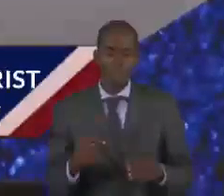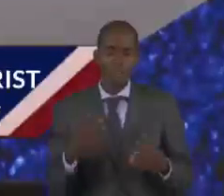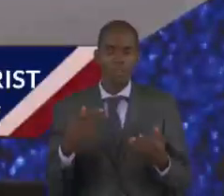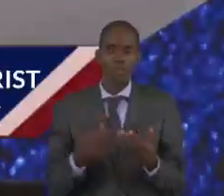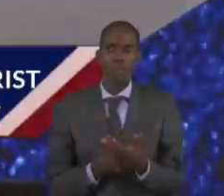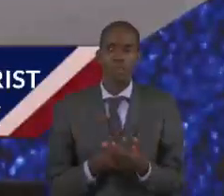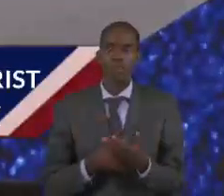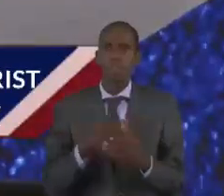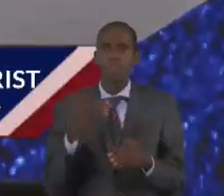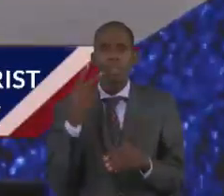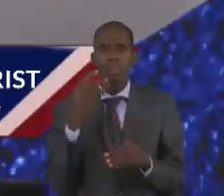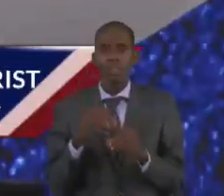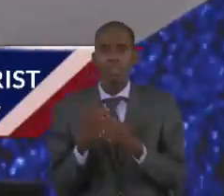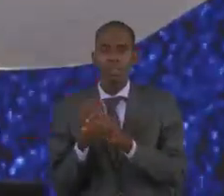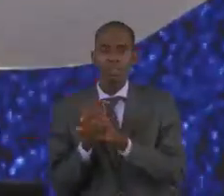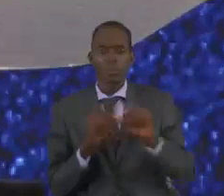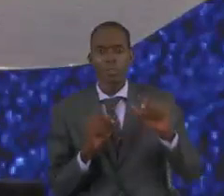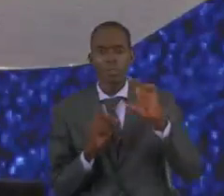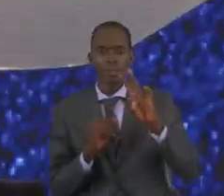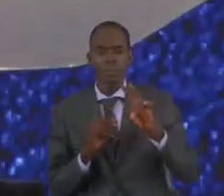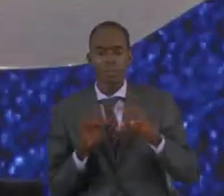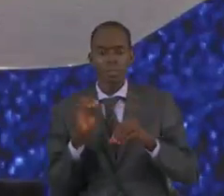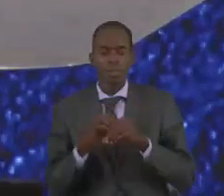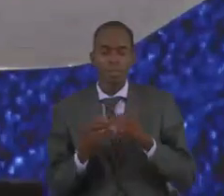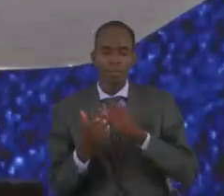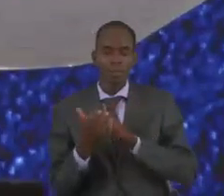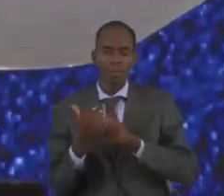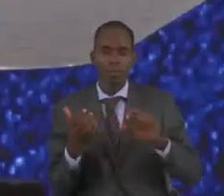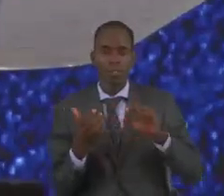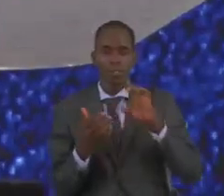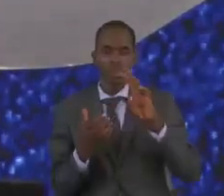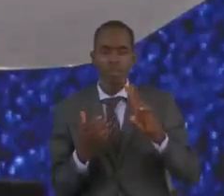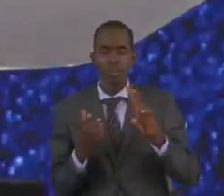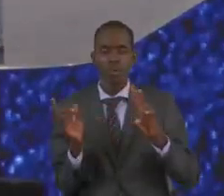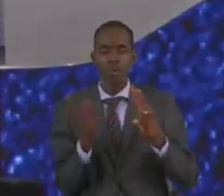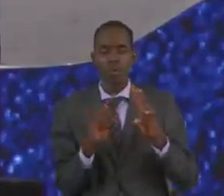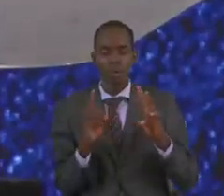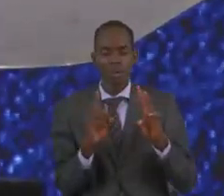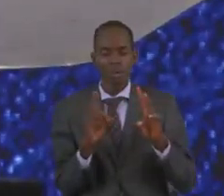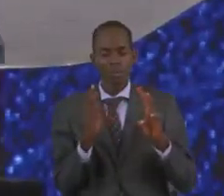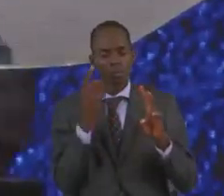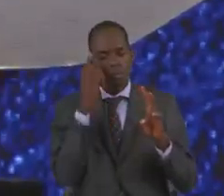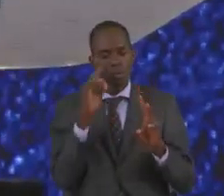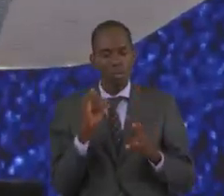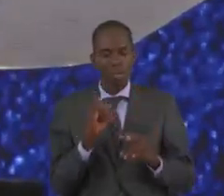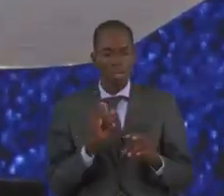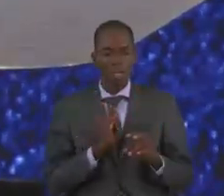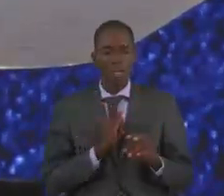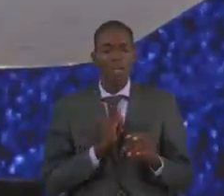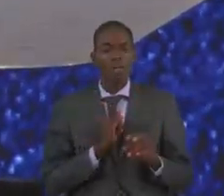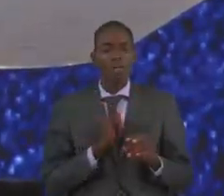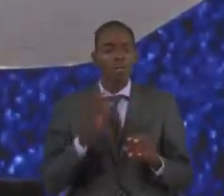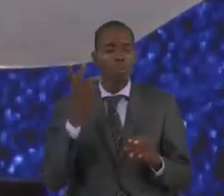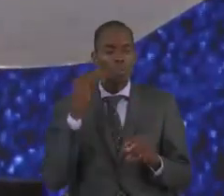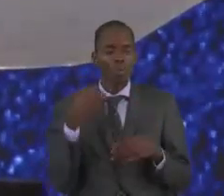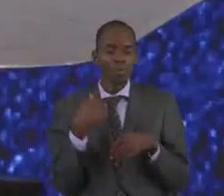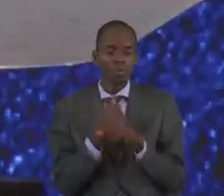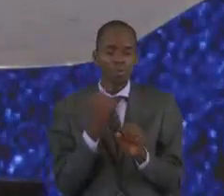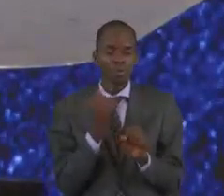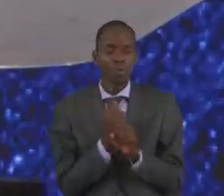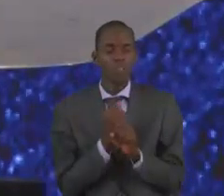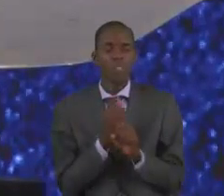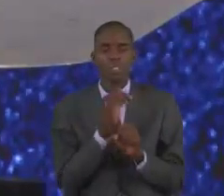Verse 7, it says in verse 7, whereof I was made